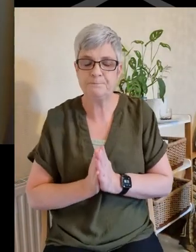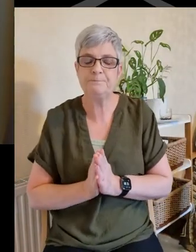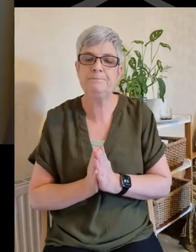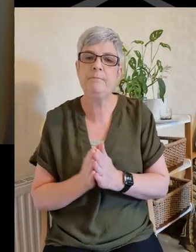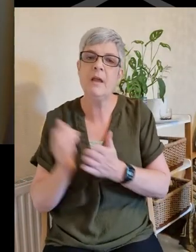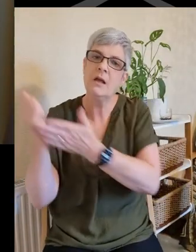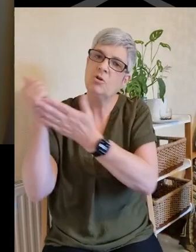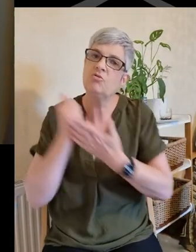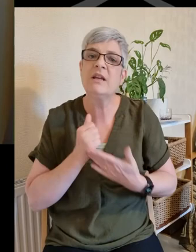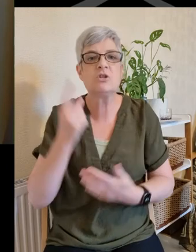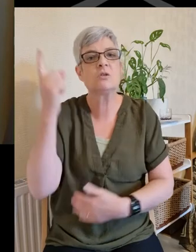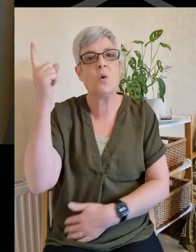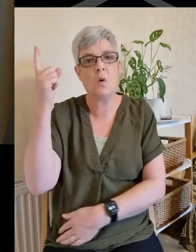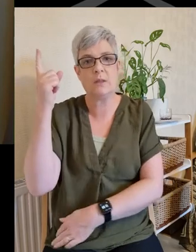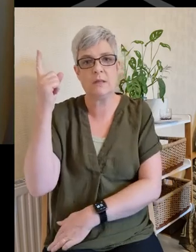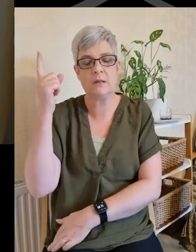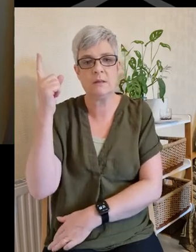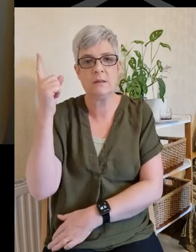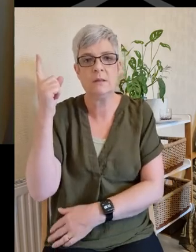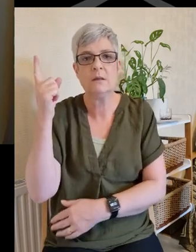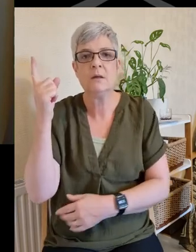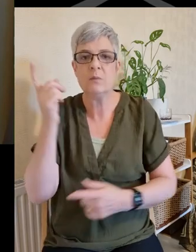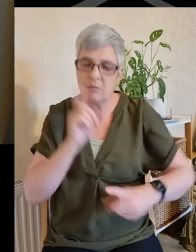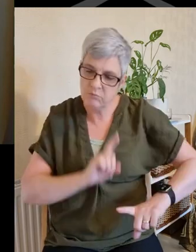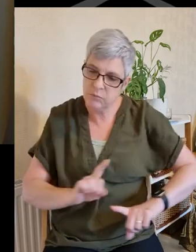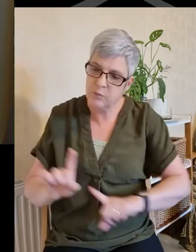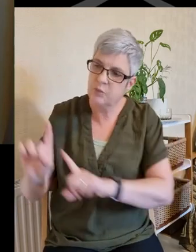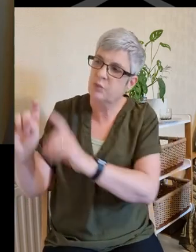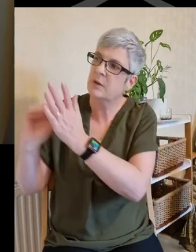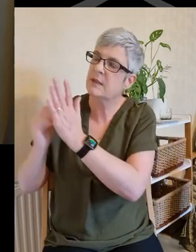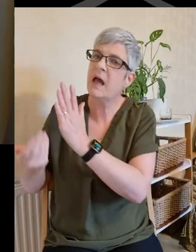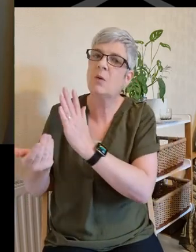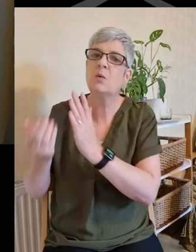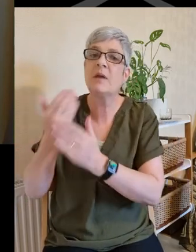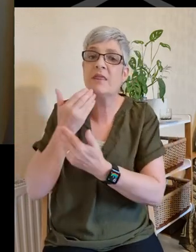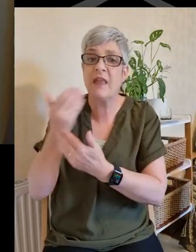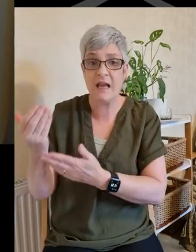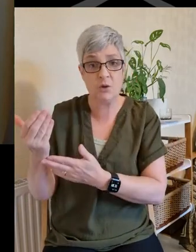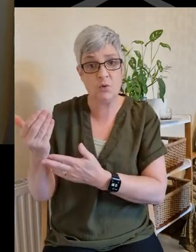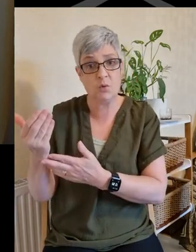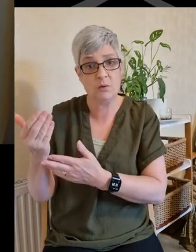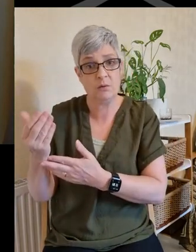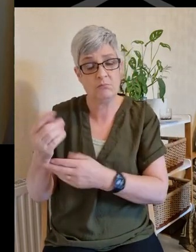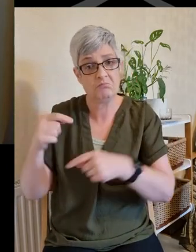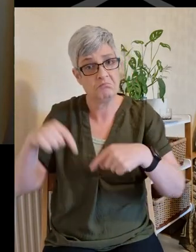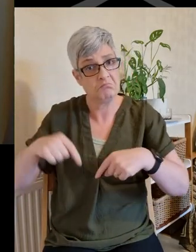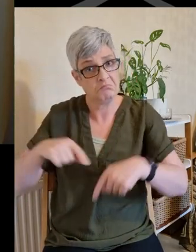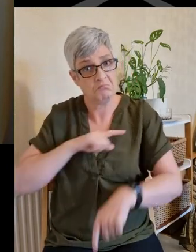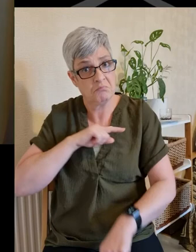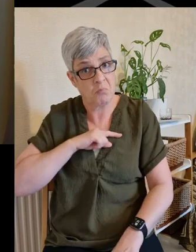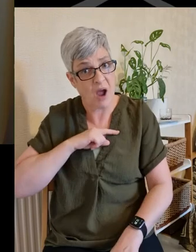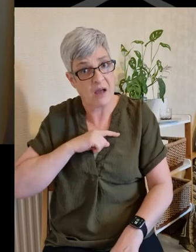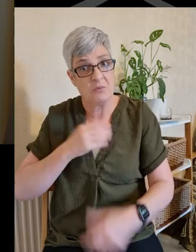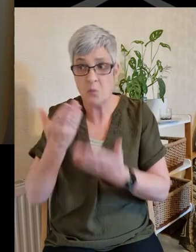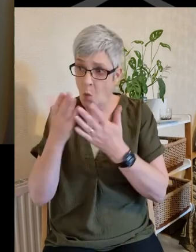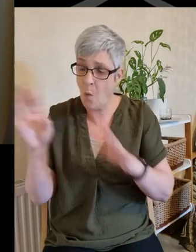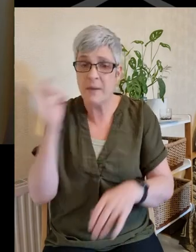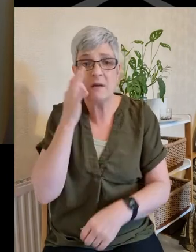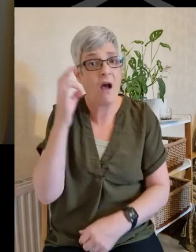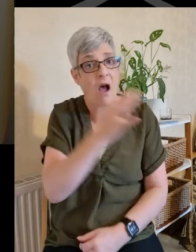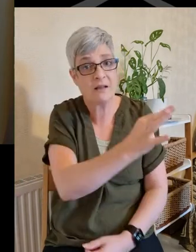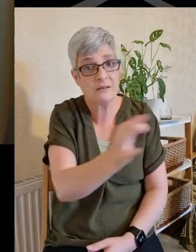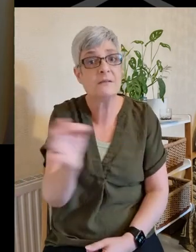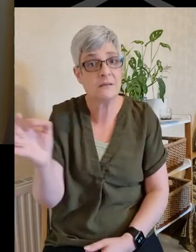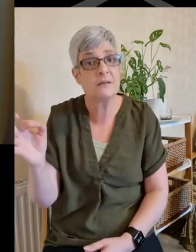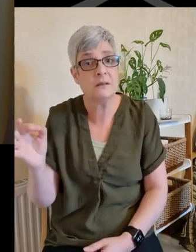Gracious God, as we come before you now, we thank you that we're here because of your open invitation to us.